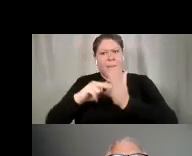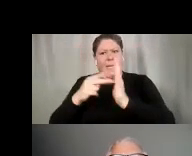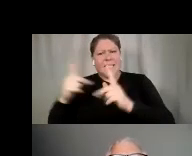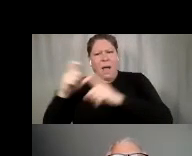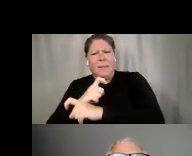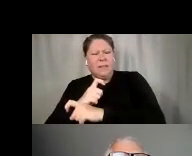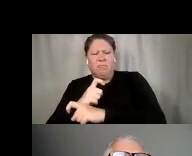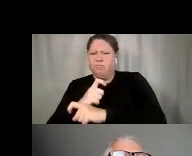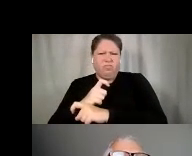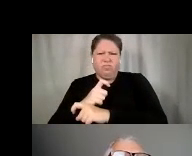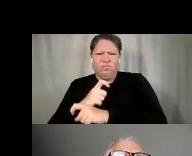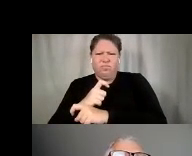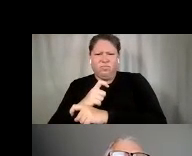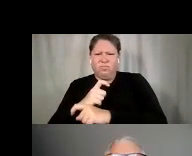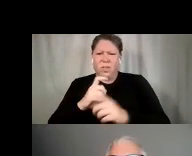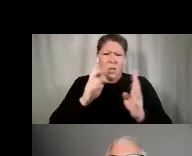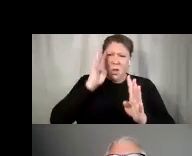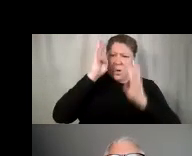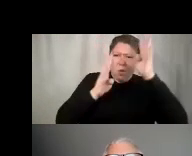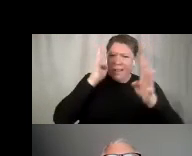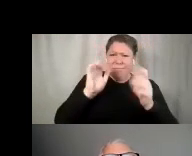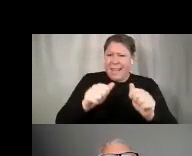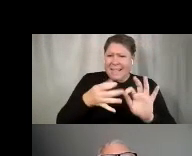Complex creative solutions can really be pretty simple.